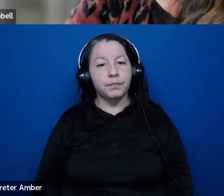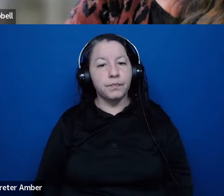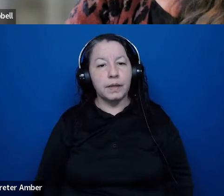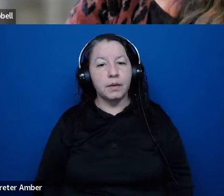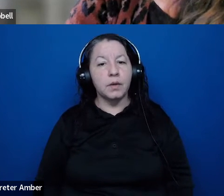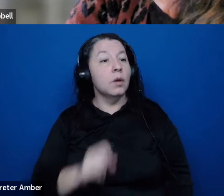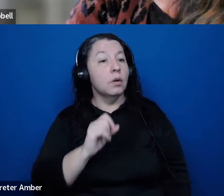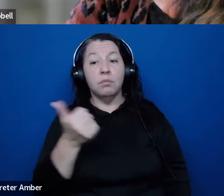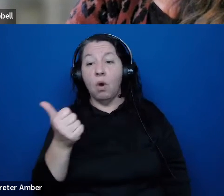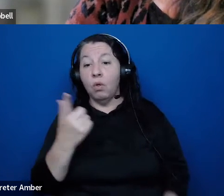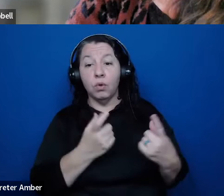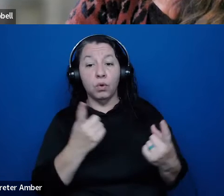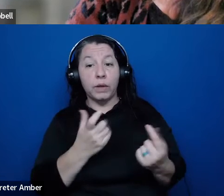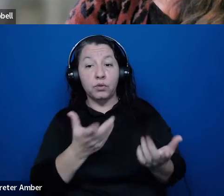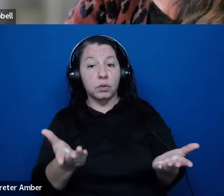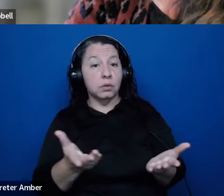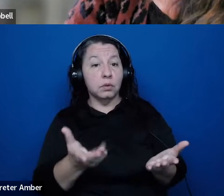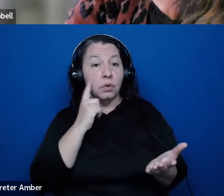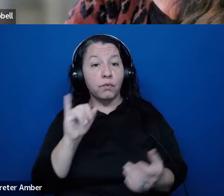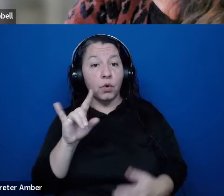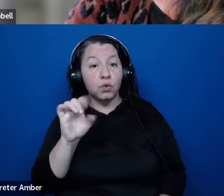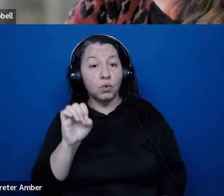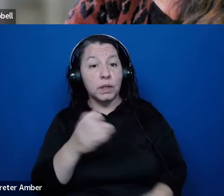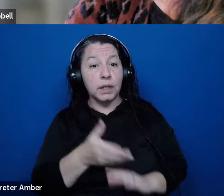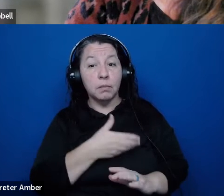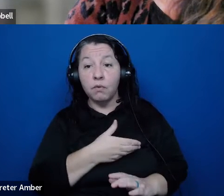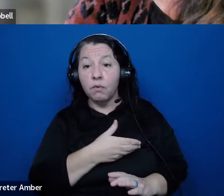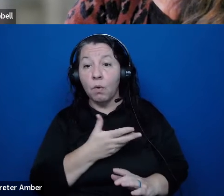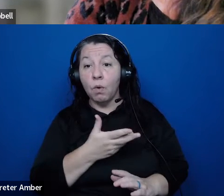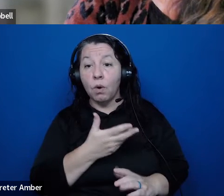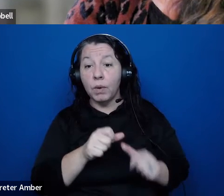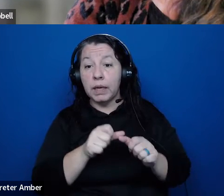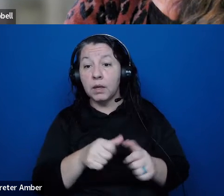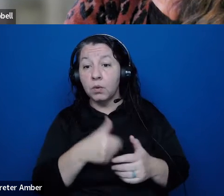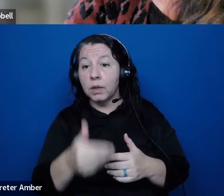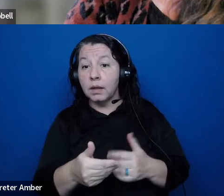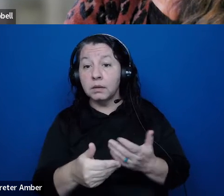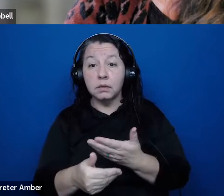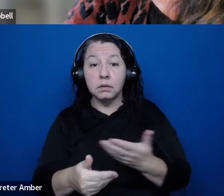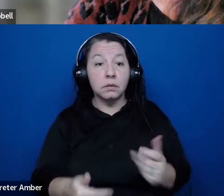Does anybody else have any questions for Julie before we go on?